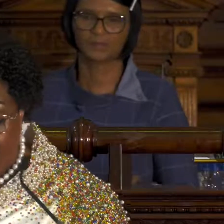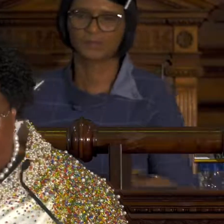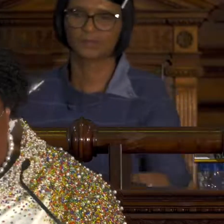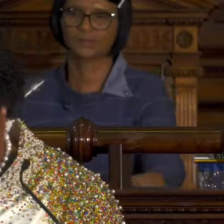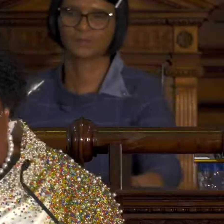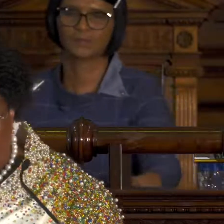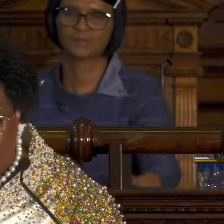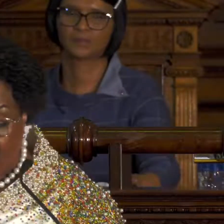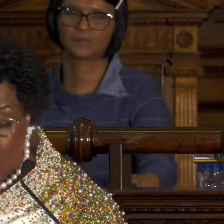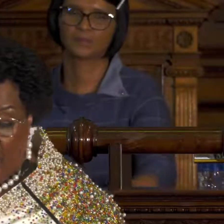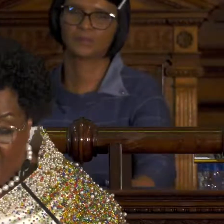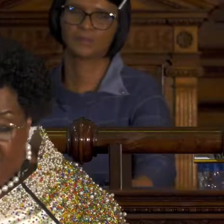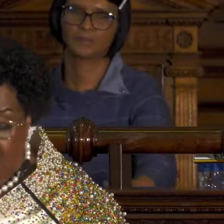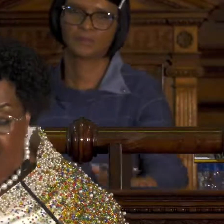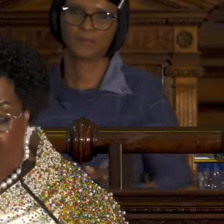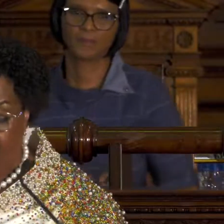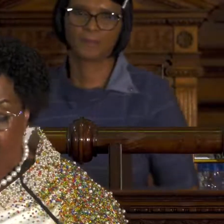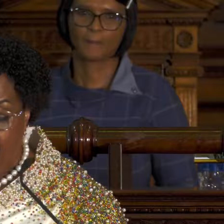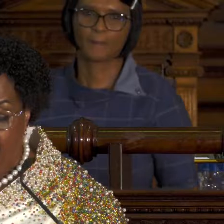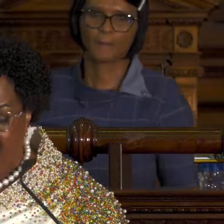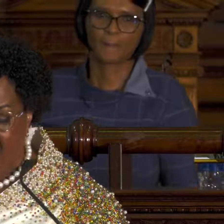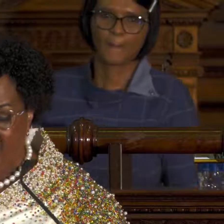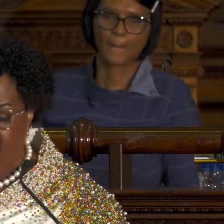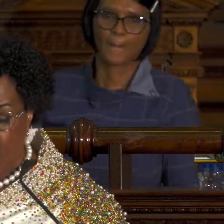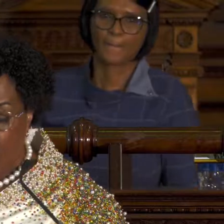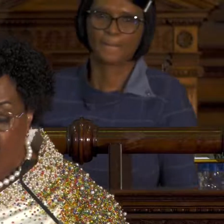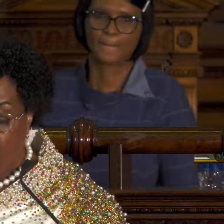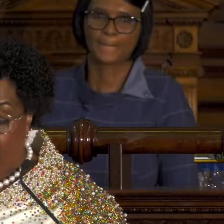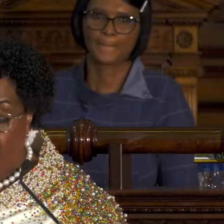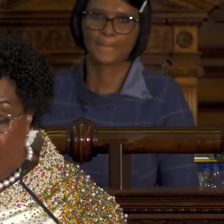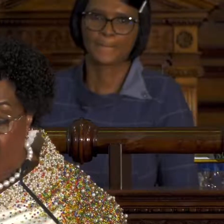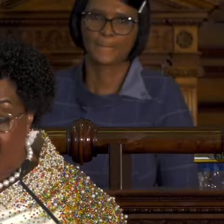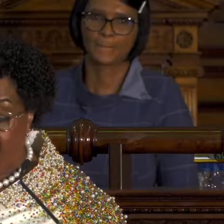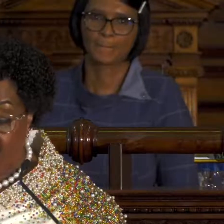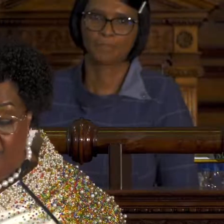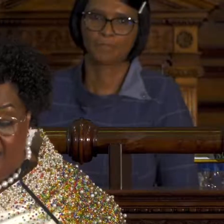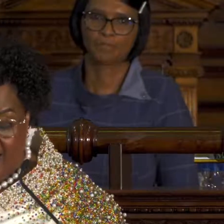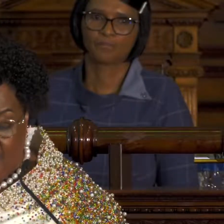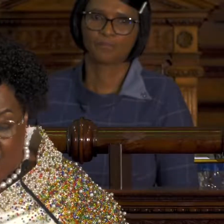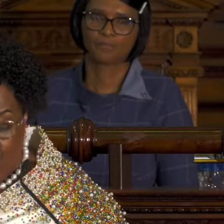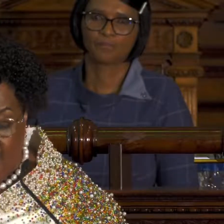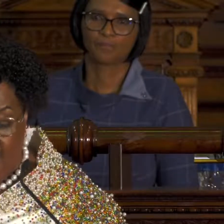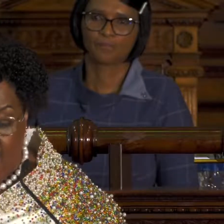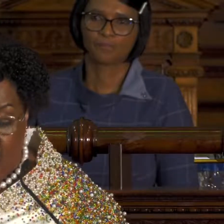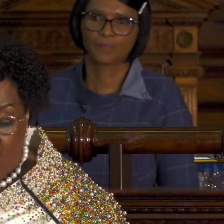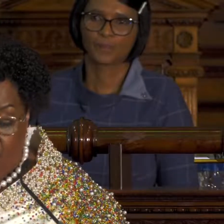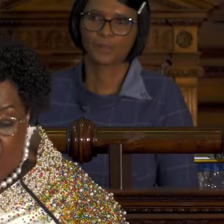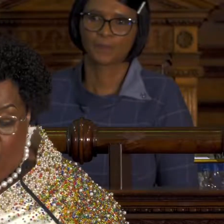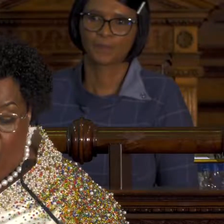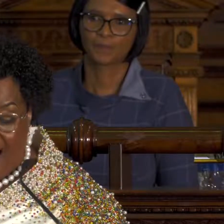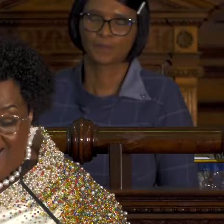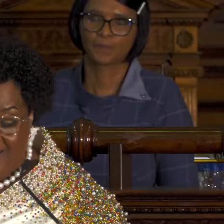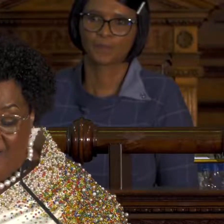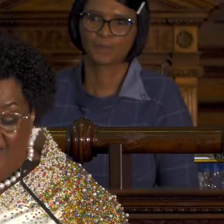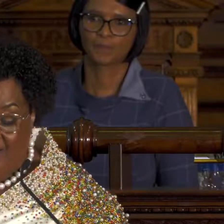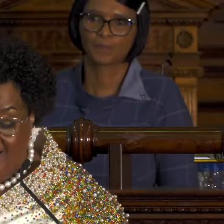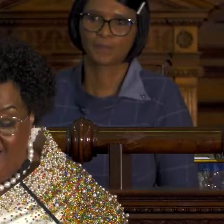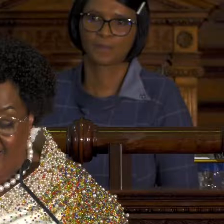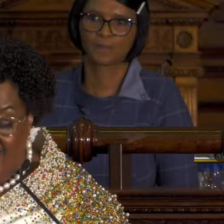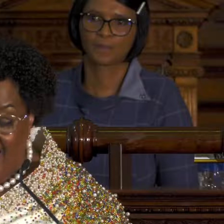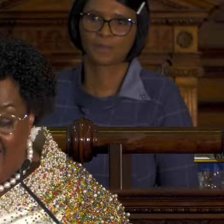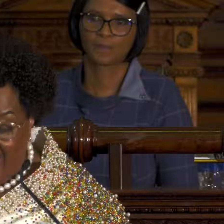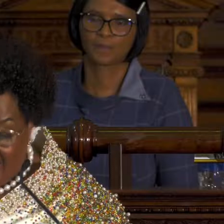from Infrastructure South Africa to help with the packaging of a provincial infrastructure project for